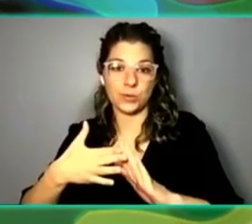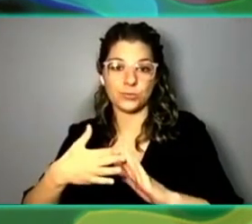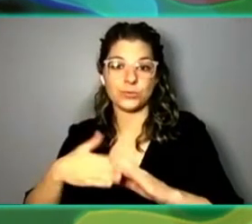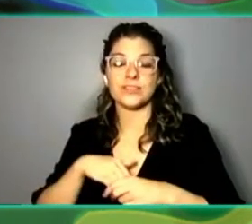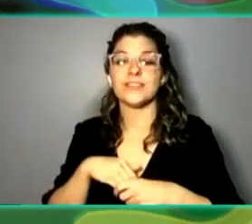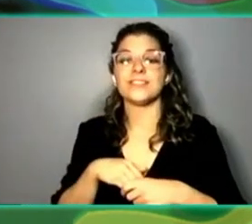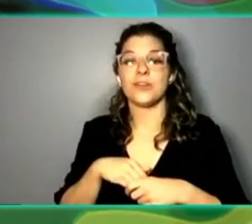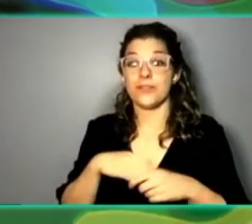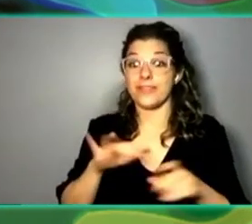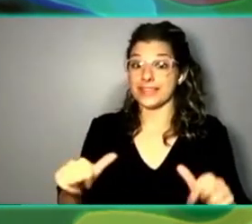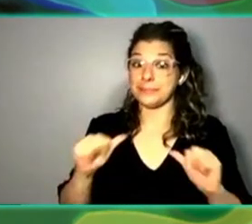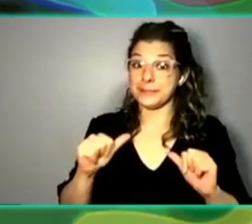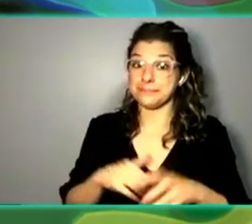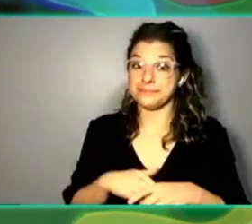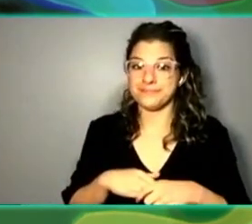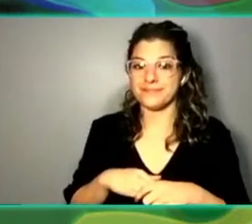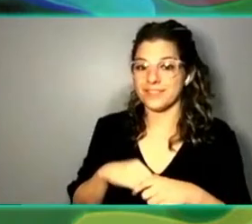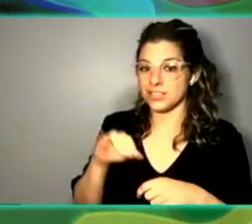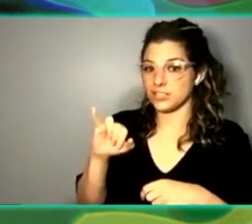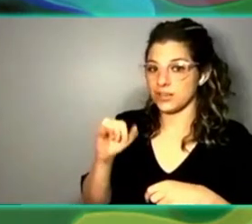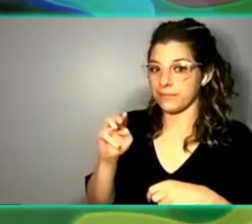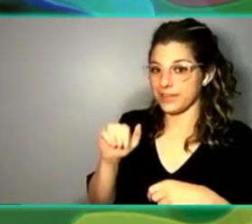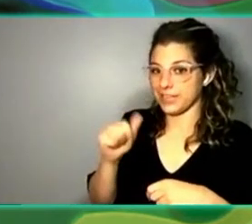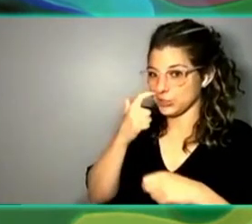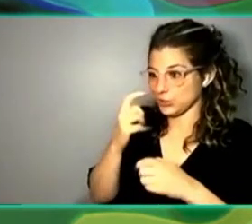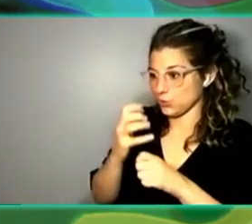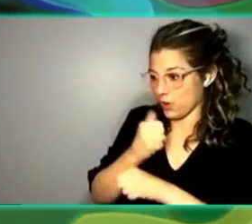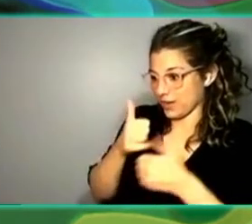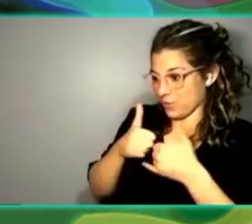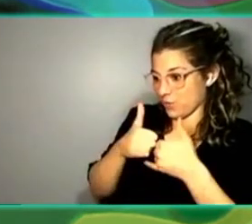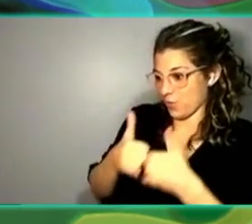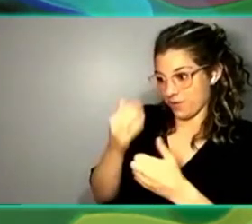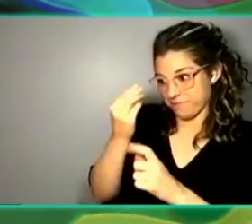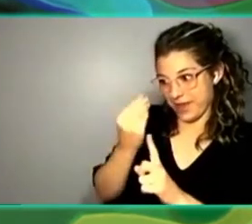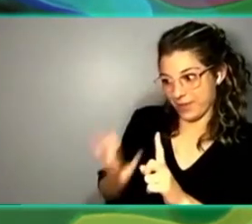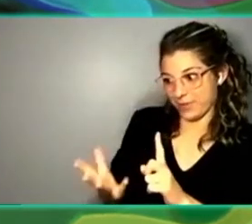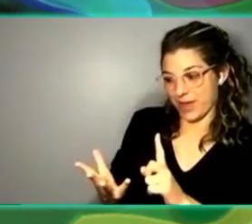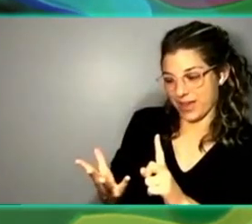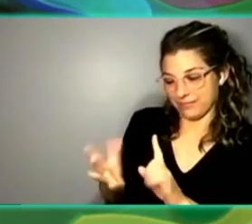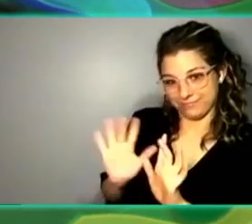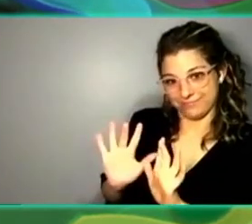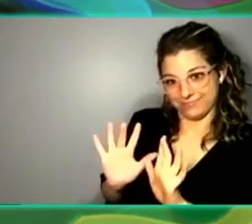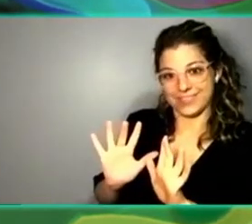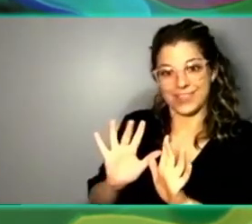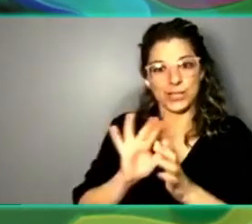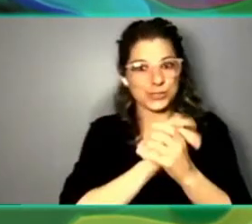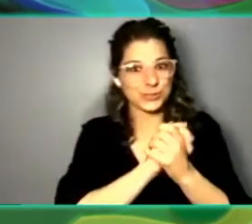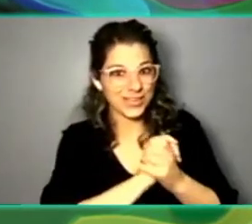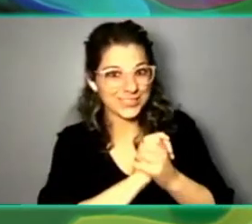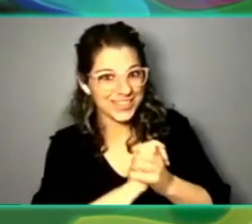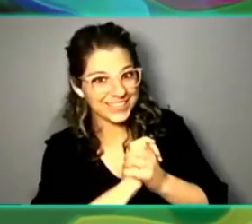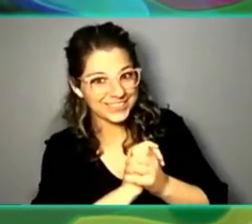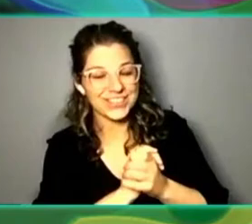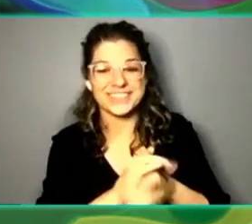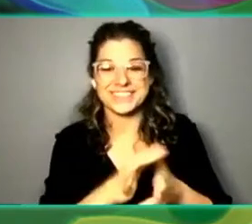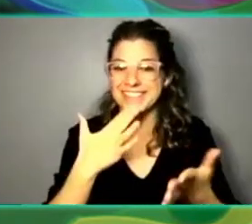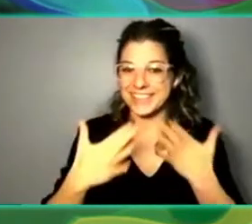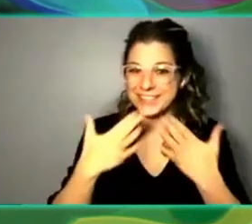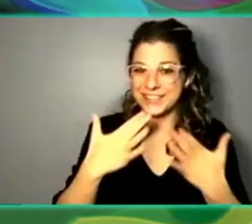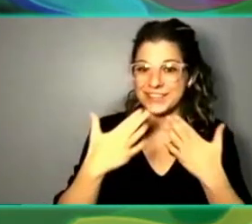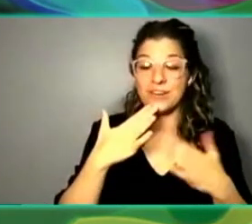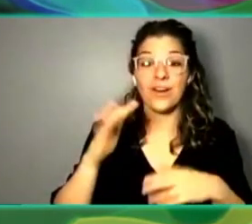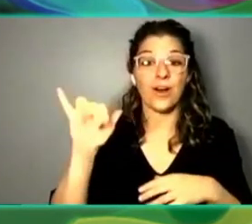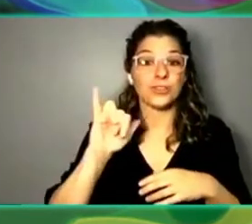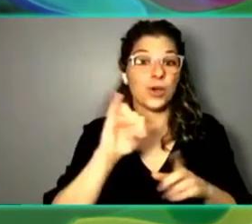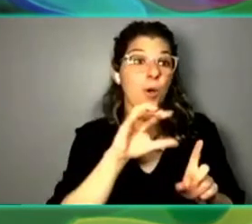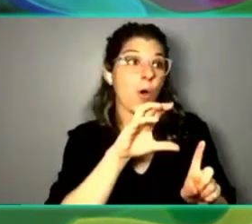that's me. Which just won an award, by the way. Oh. Frontier. Congratulations. Thank you. So did Ode to